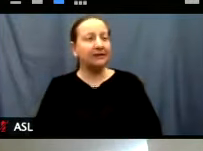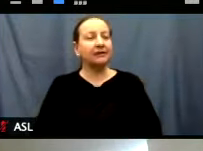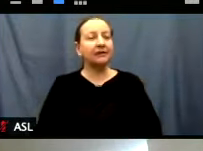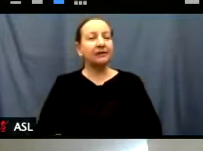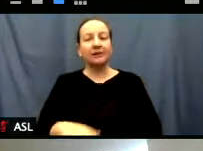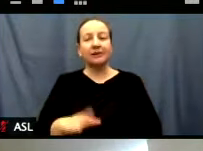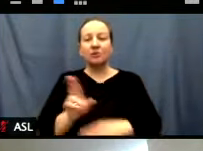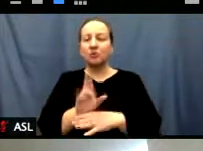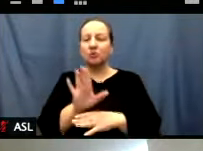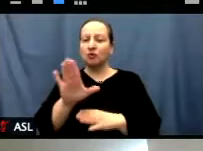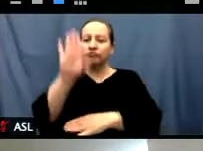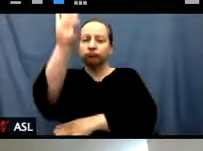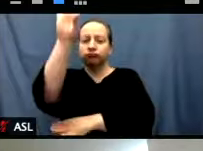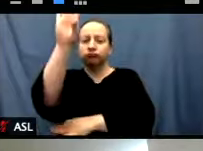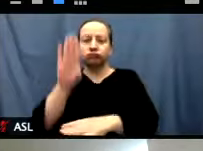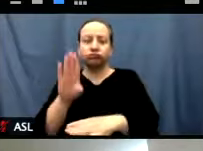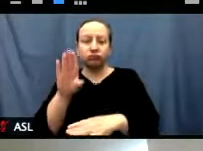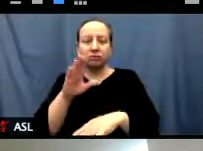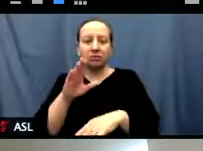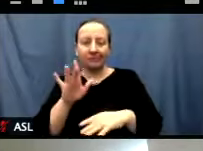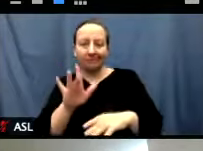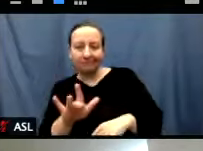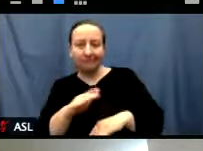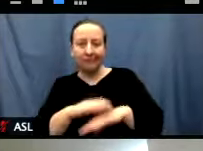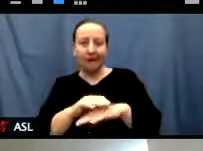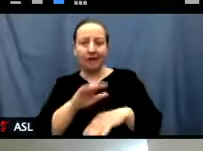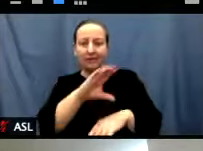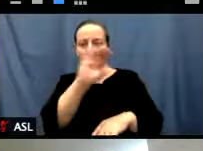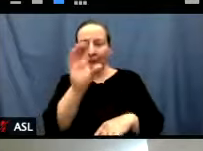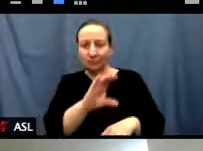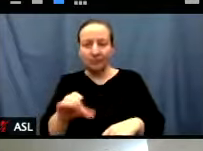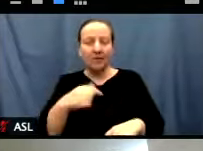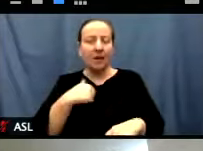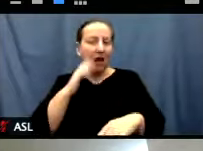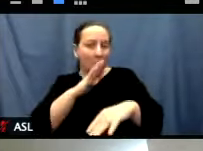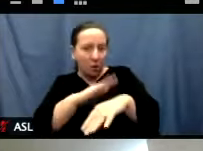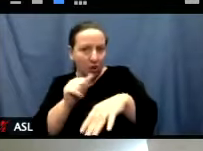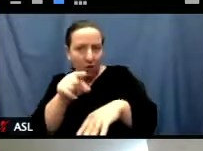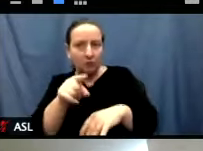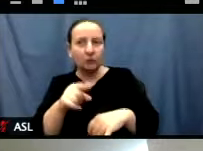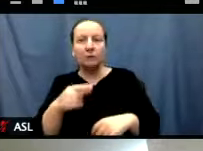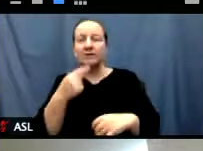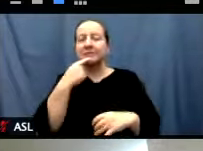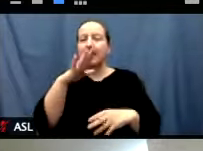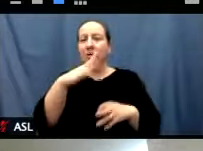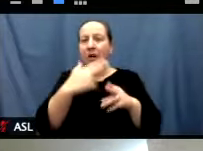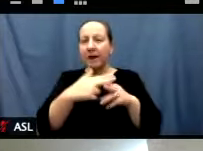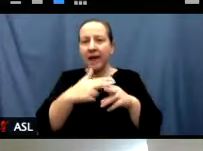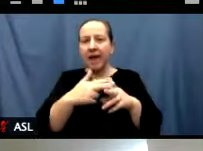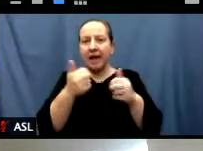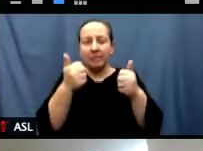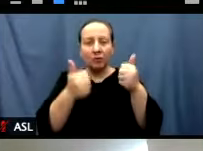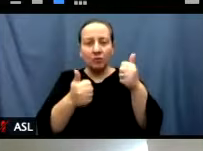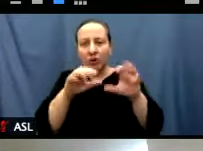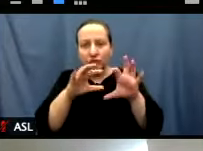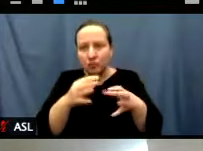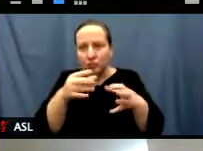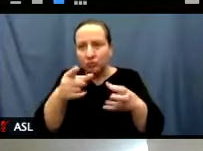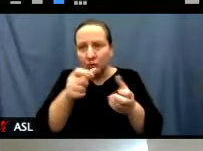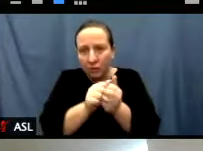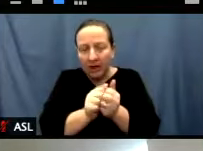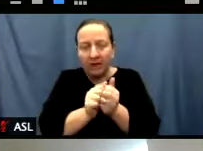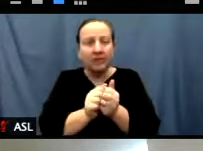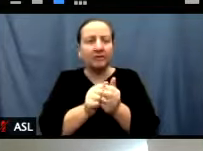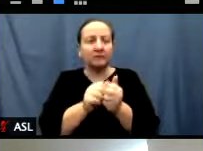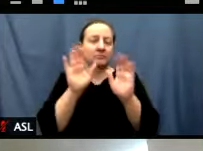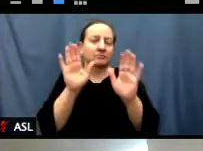hand function. I will call on you. And if you could say your name and the outlet that you're with, that would be wonderful. And